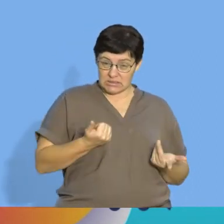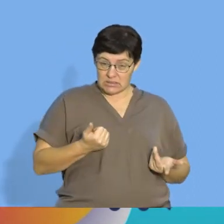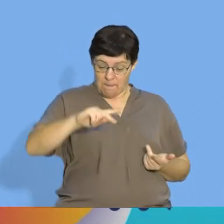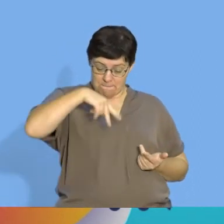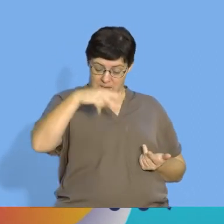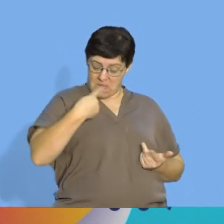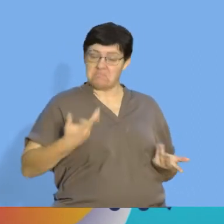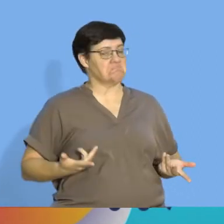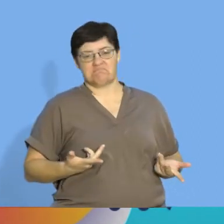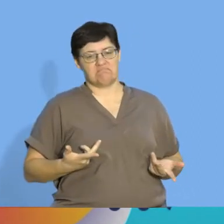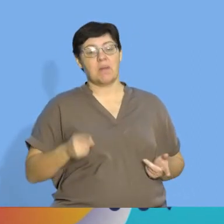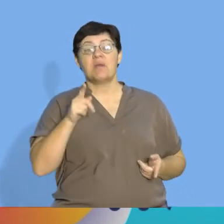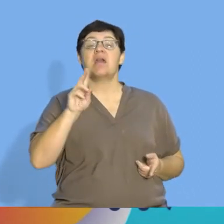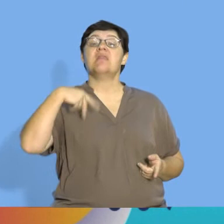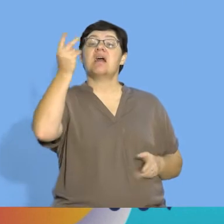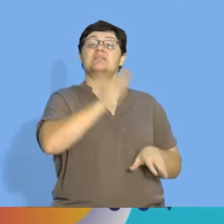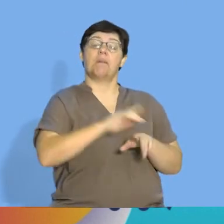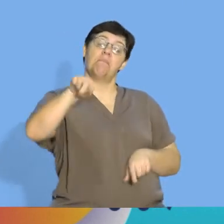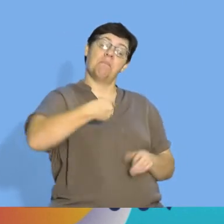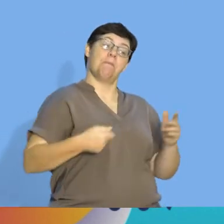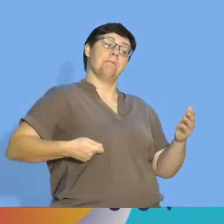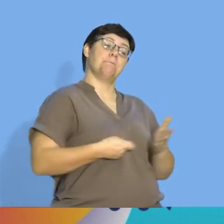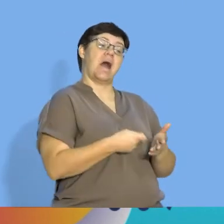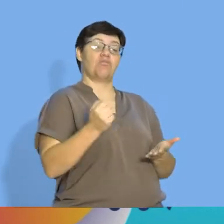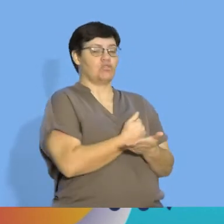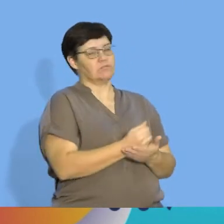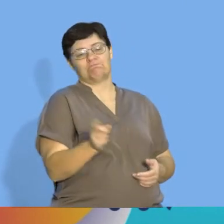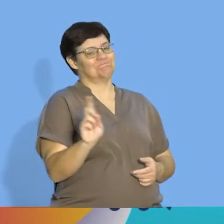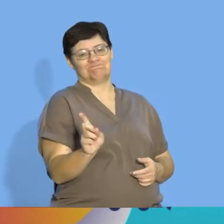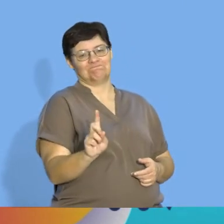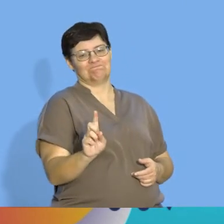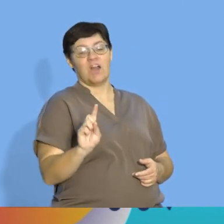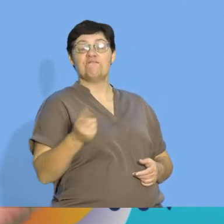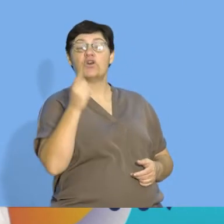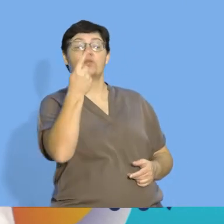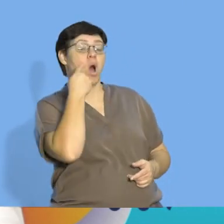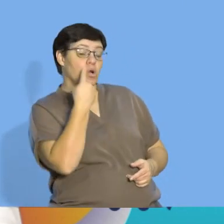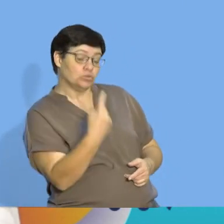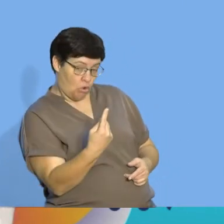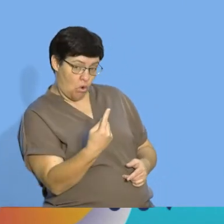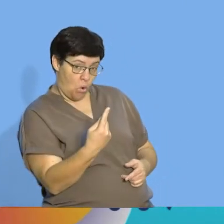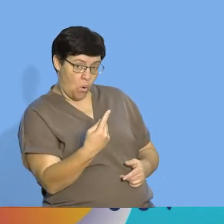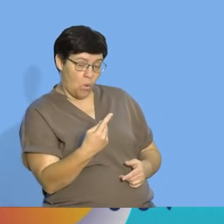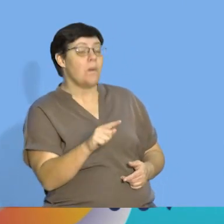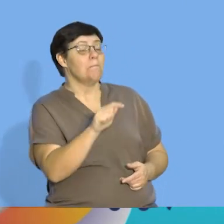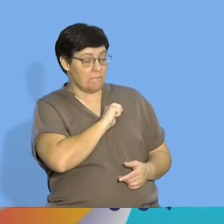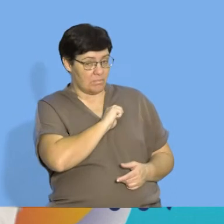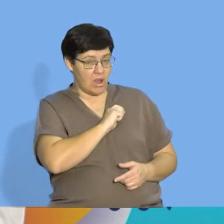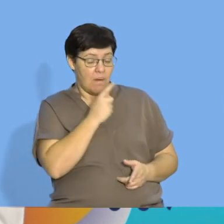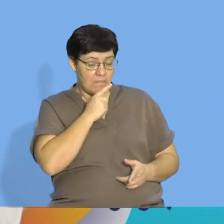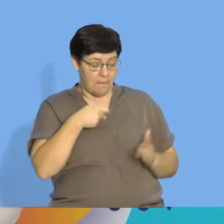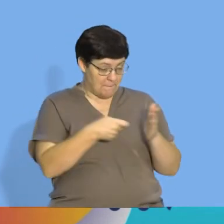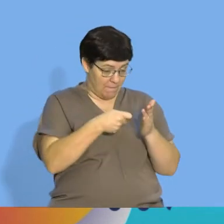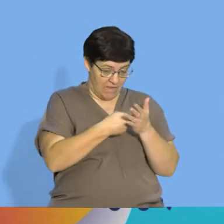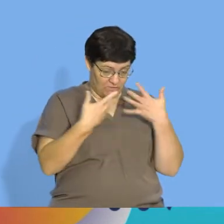the credit policy, therefore, we're going to stop all credit for you, to you, no more credit to you, until you come to the